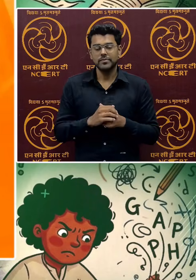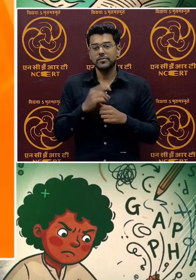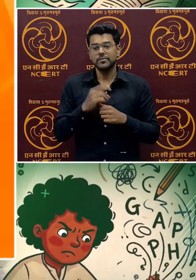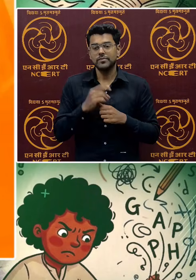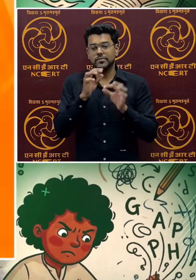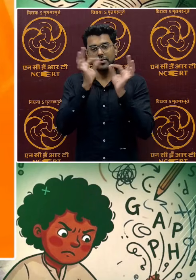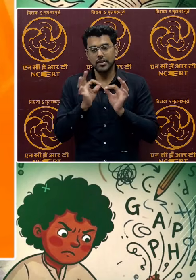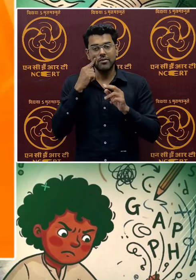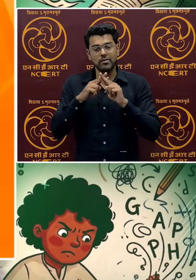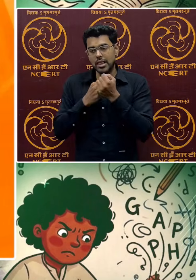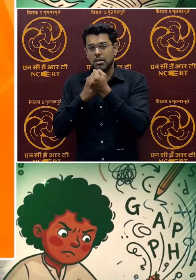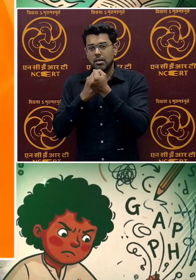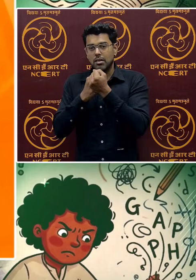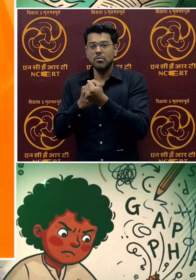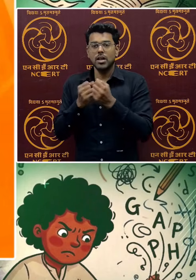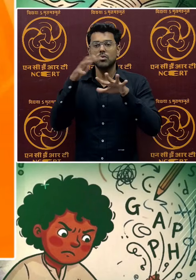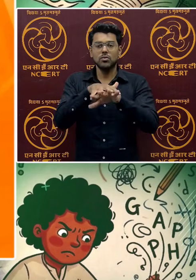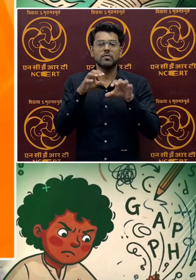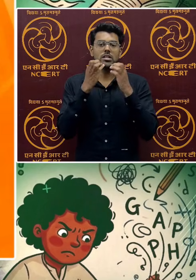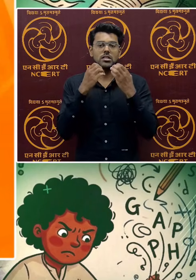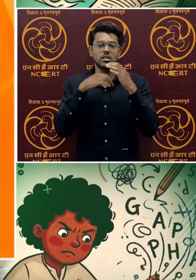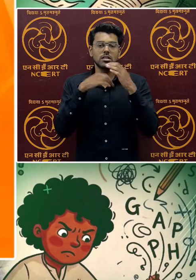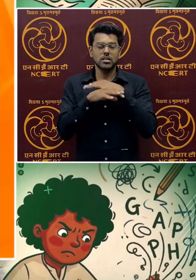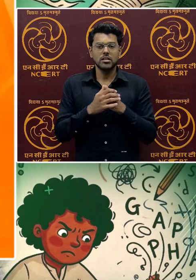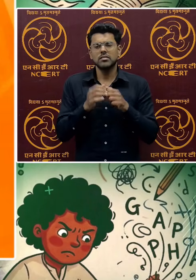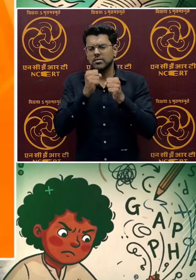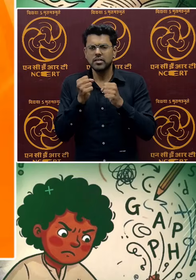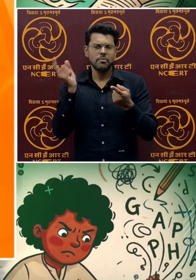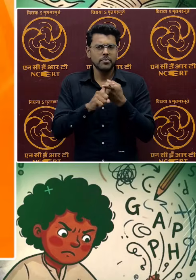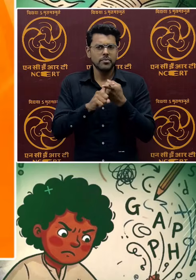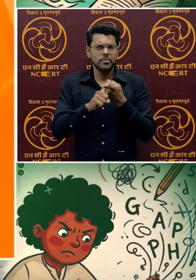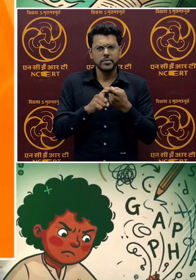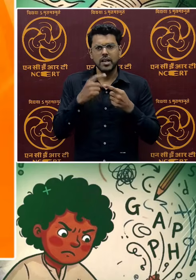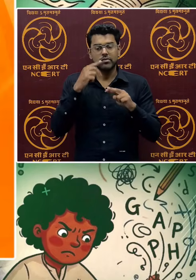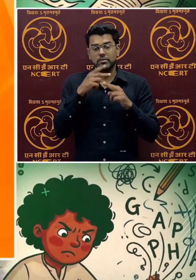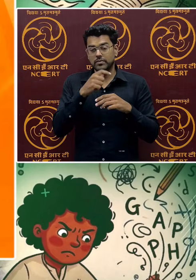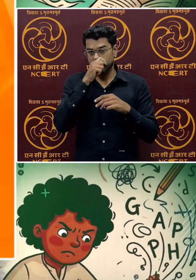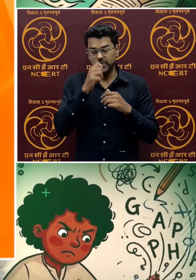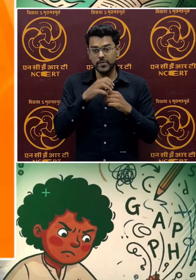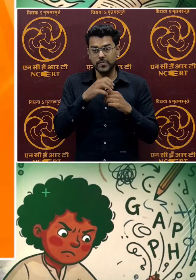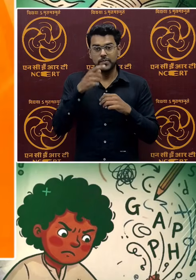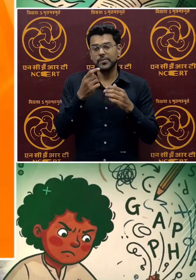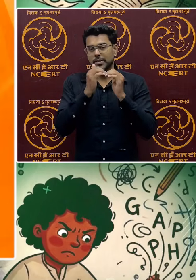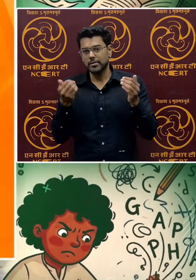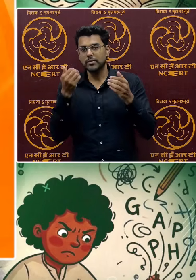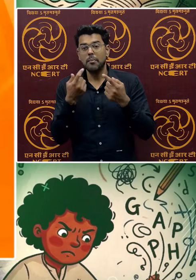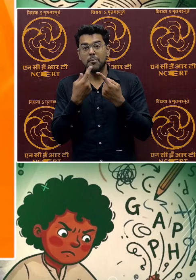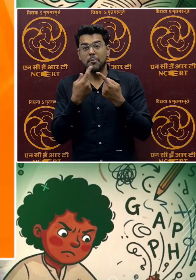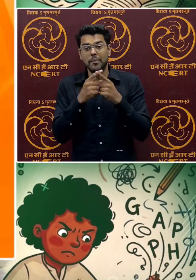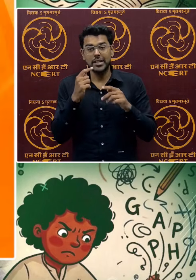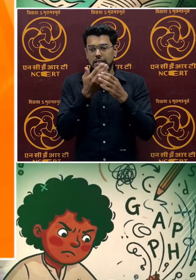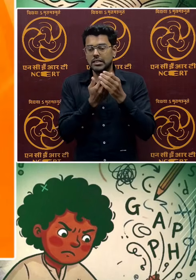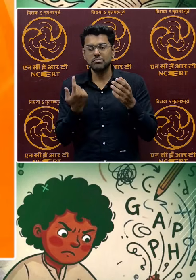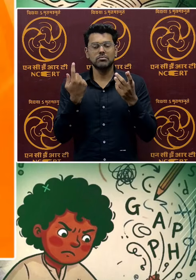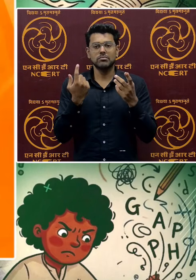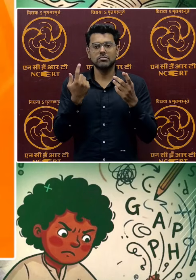prepared to help them in an inclusive class. When the difficulty is very severe, then you can think of segregating. But